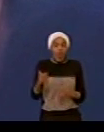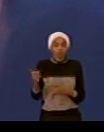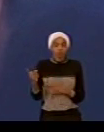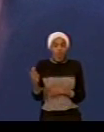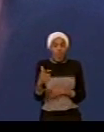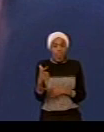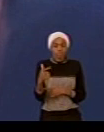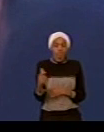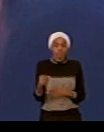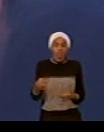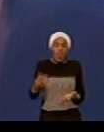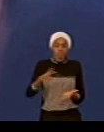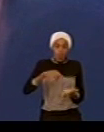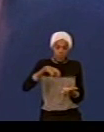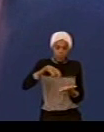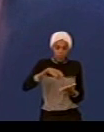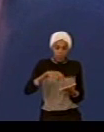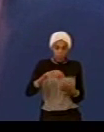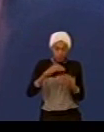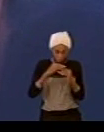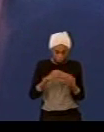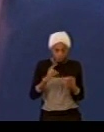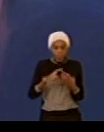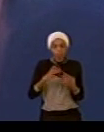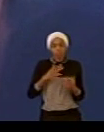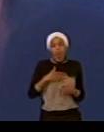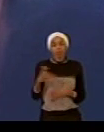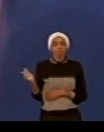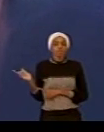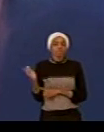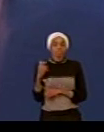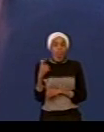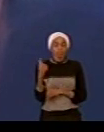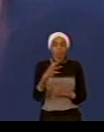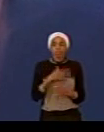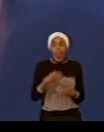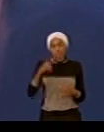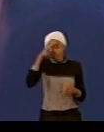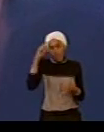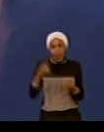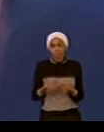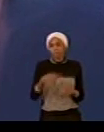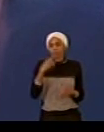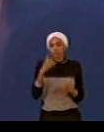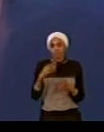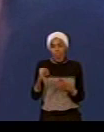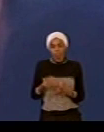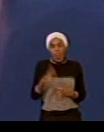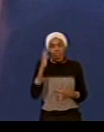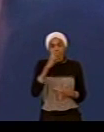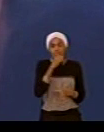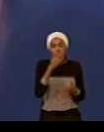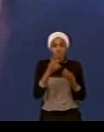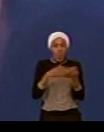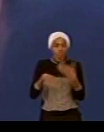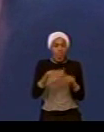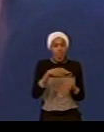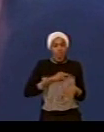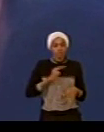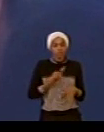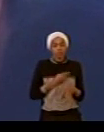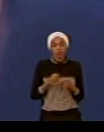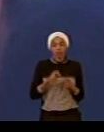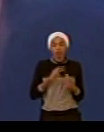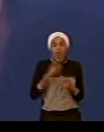to my sheaf. And his brethren said to him, Shalt thou indeed reign over us? Or shalt